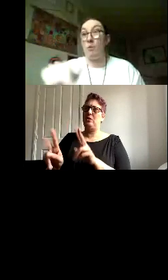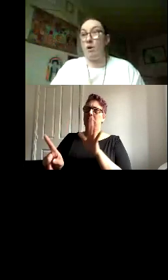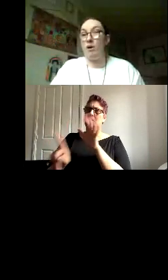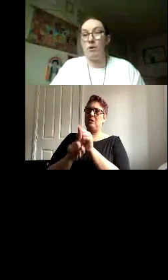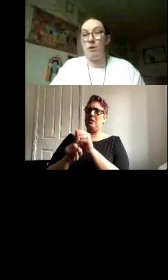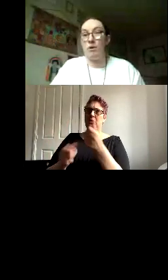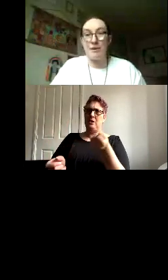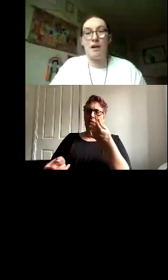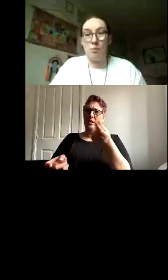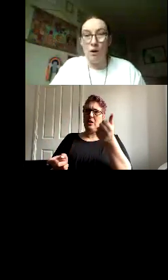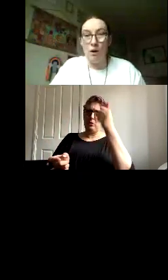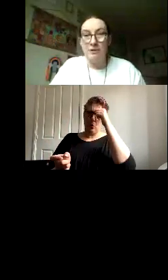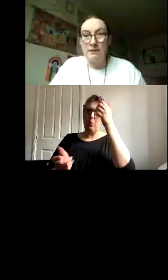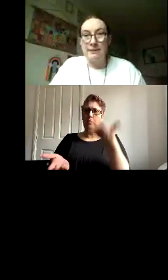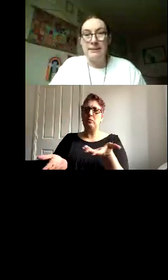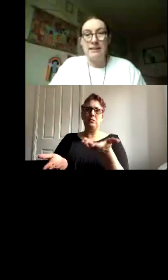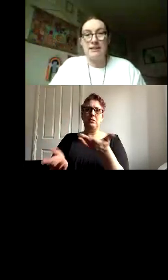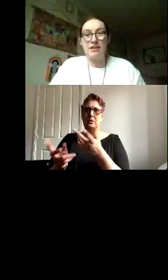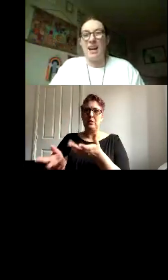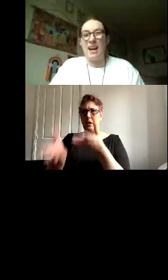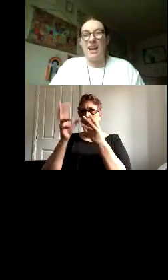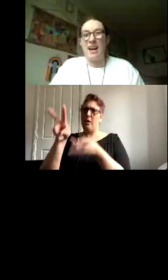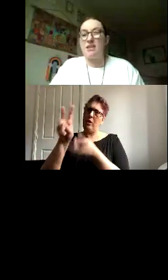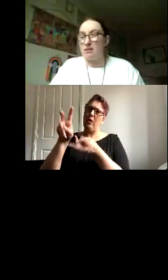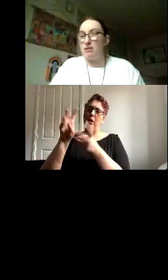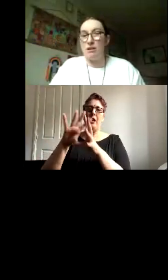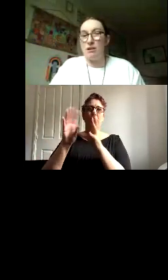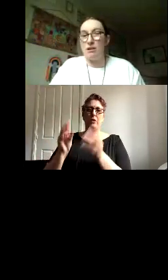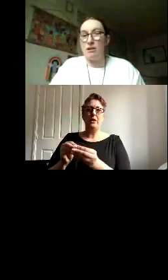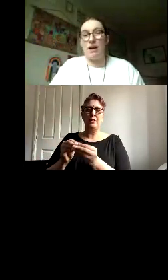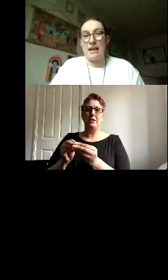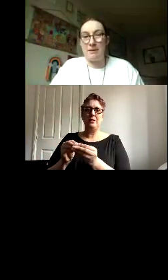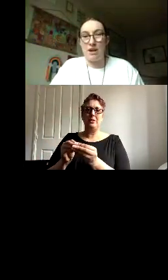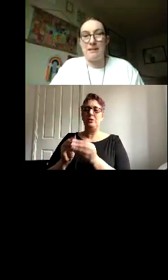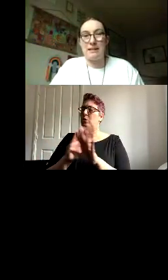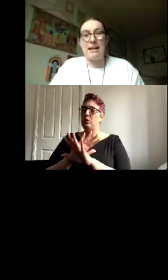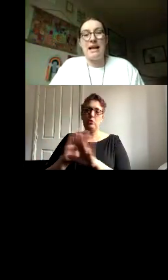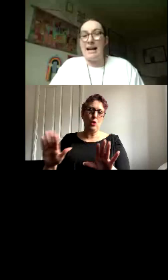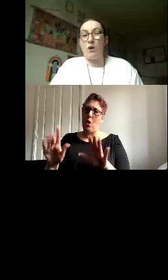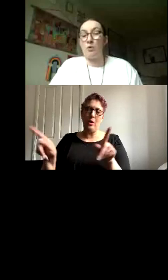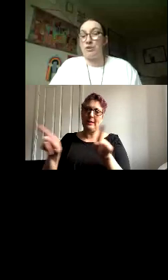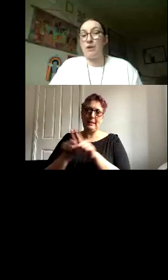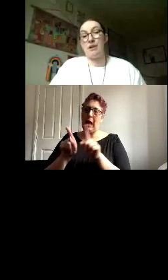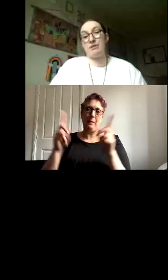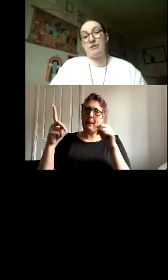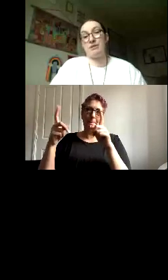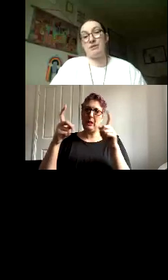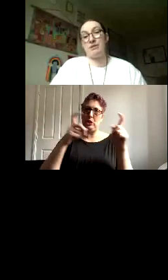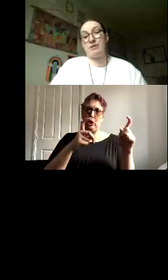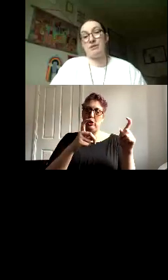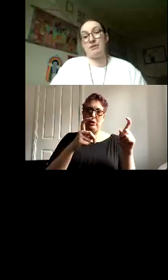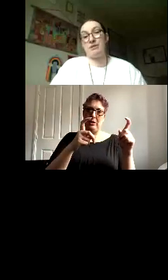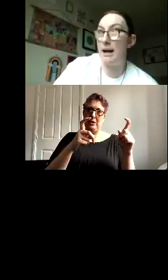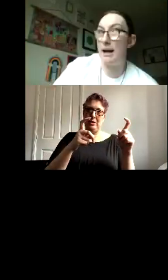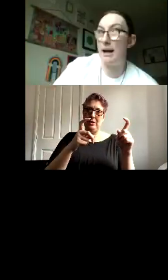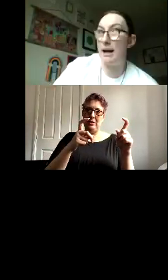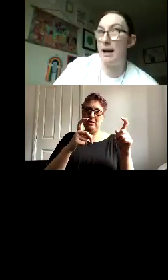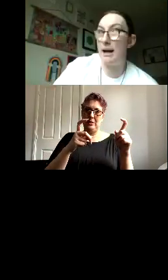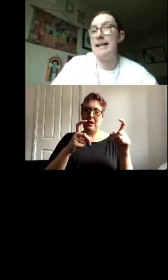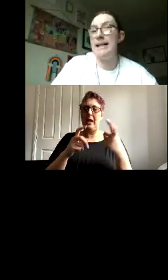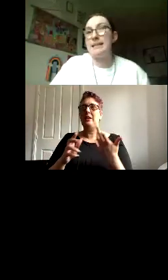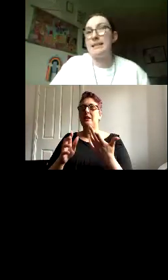understand what the sign was. That's why it doesn't use picture-like images, and it also doesn't use time as